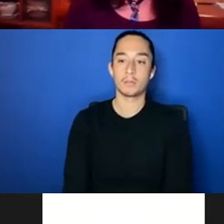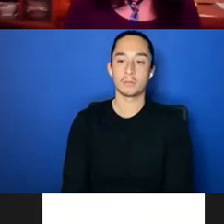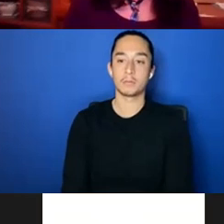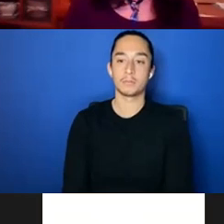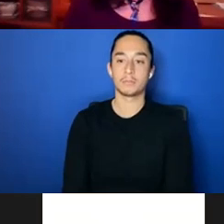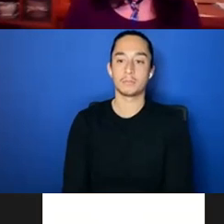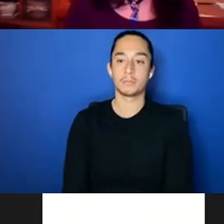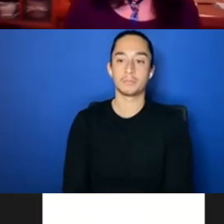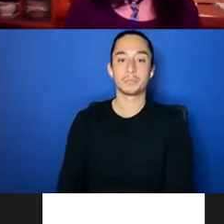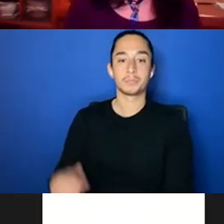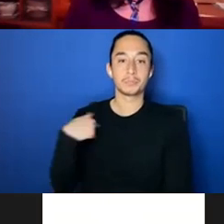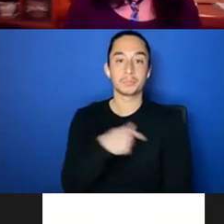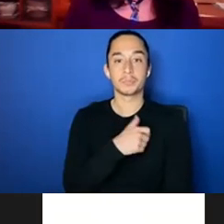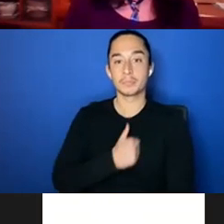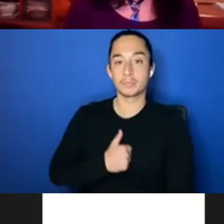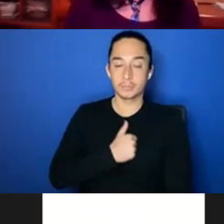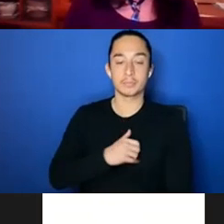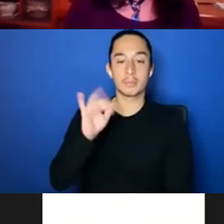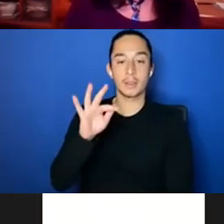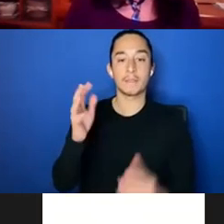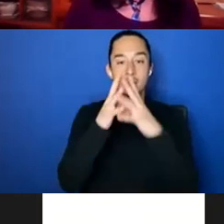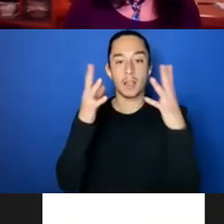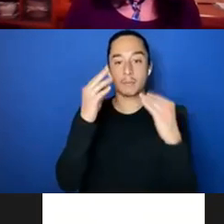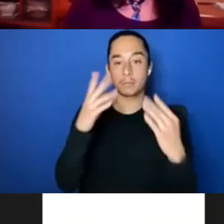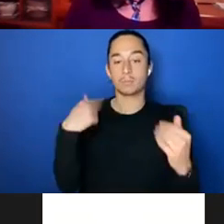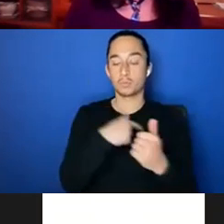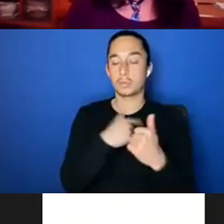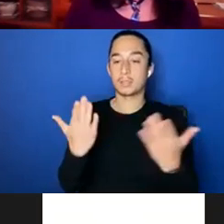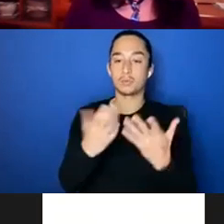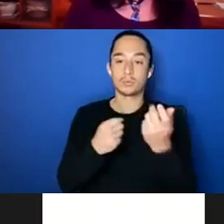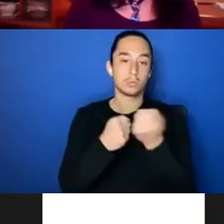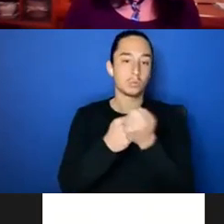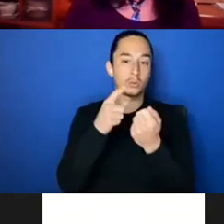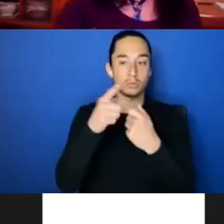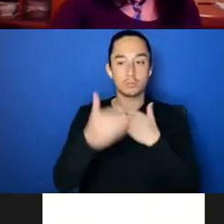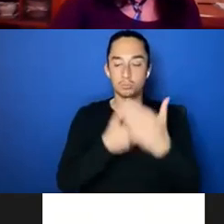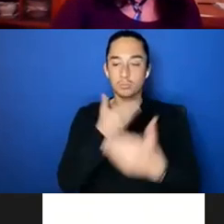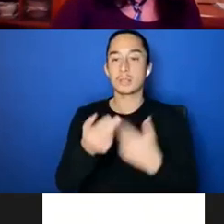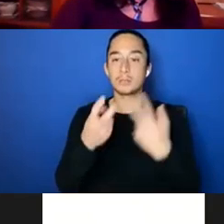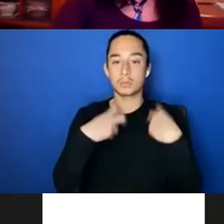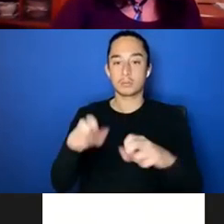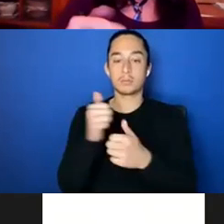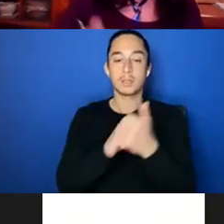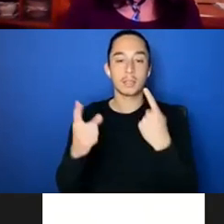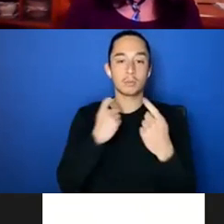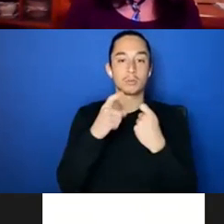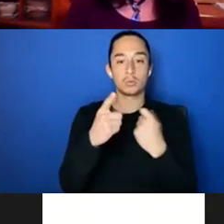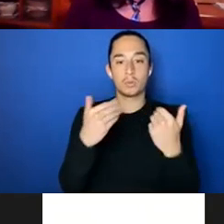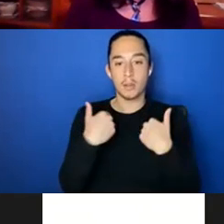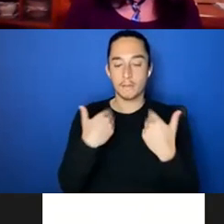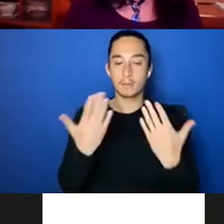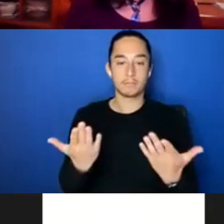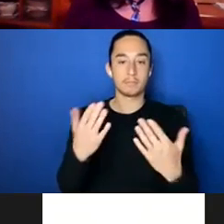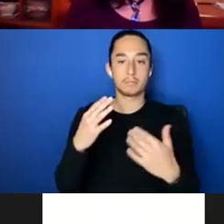And we apologize if it's a lot of information. We're here to support you through the process and the transition. Any questions that you may have, Ms.